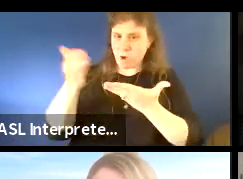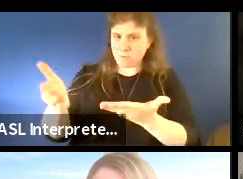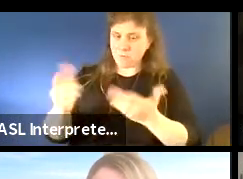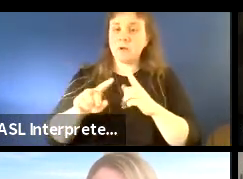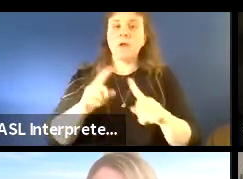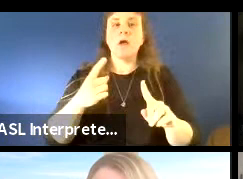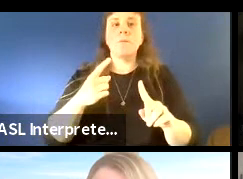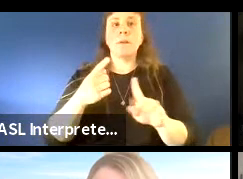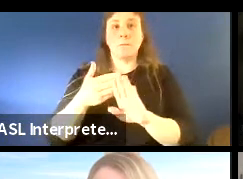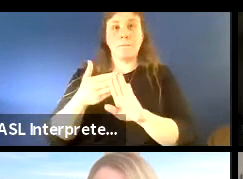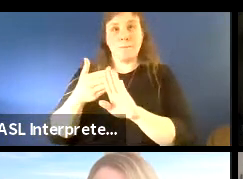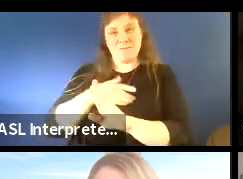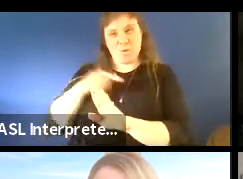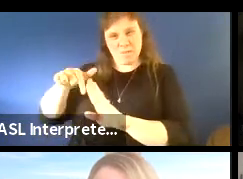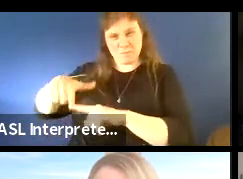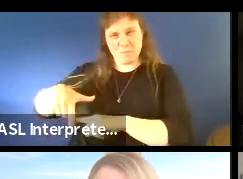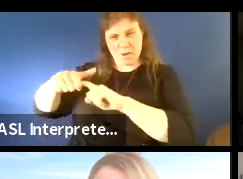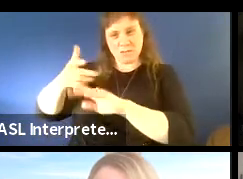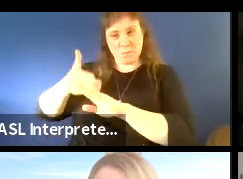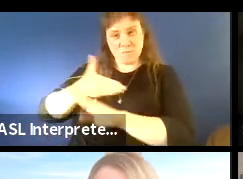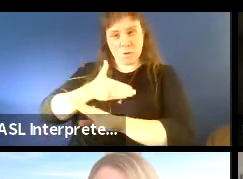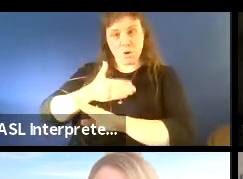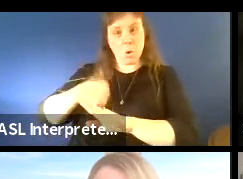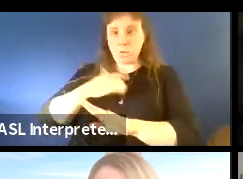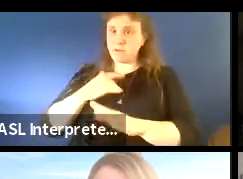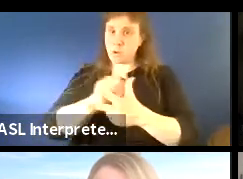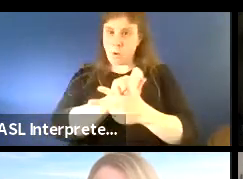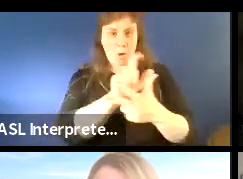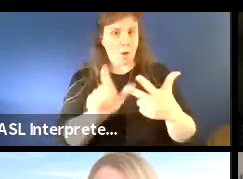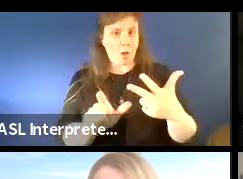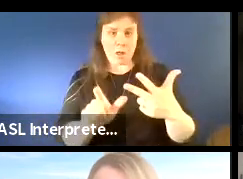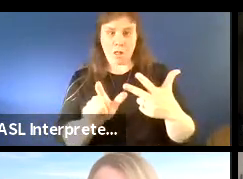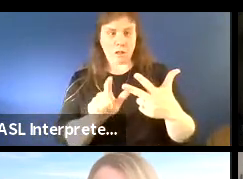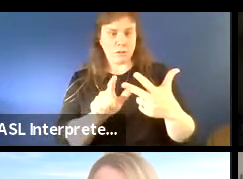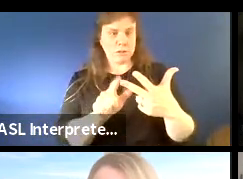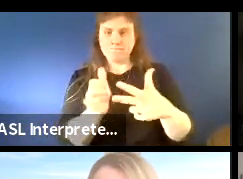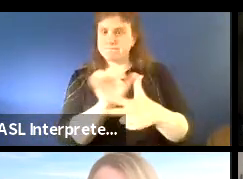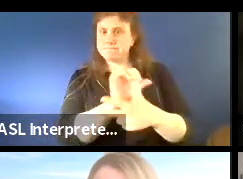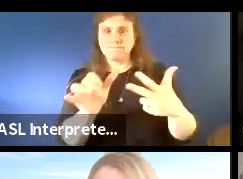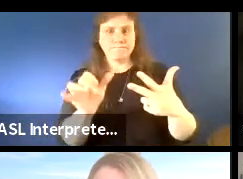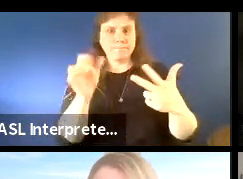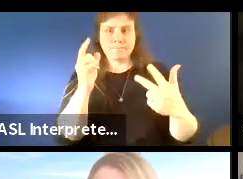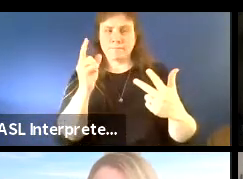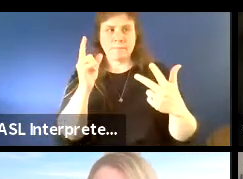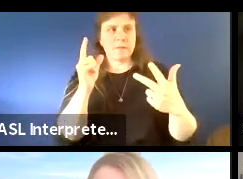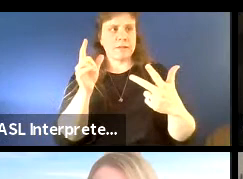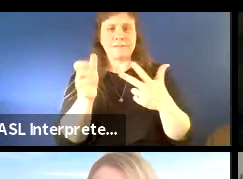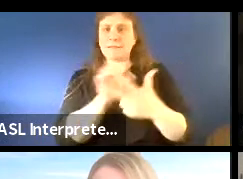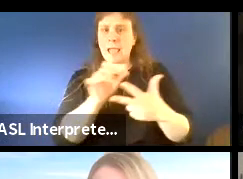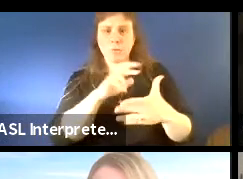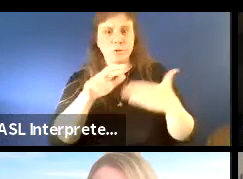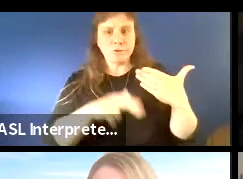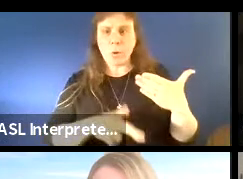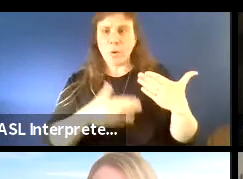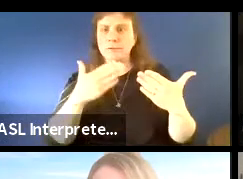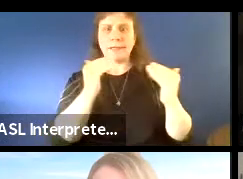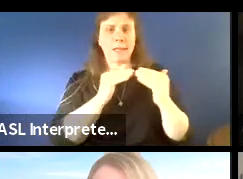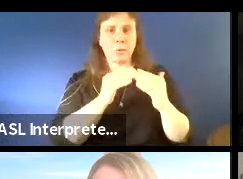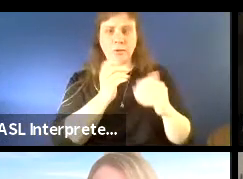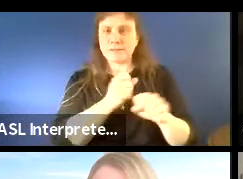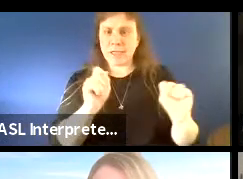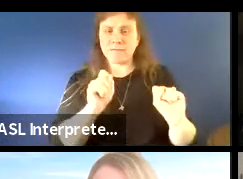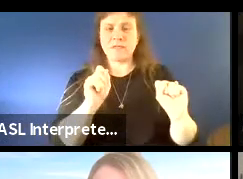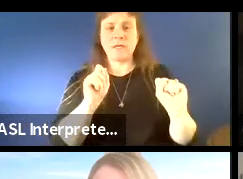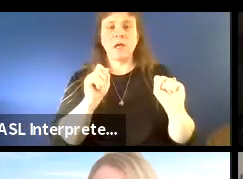prior to this pause, have really felt that all 3 vaccines are, outstanding outcomes, equal safety and efficacy. And